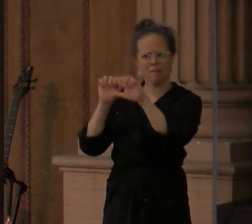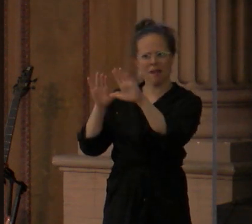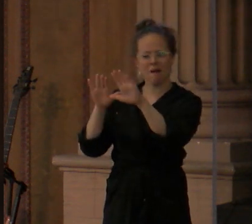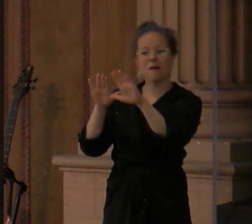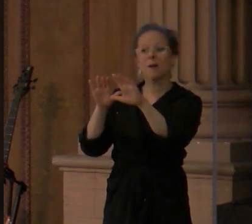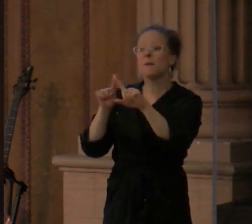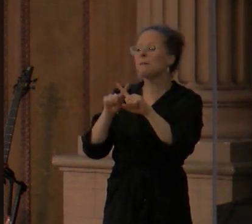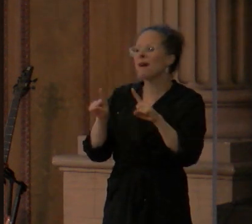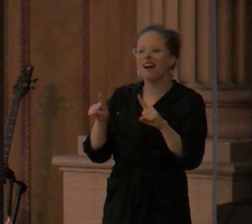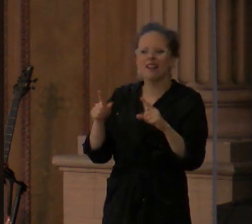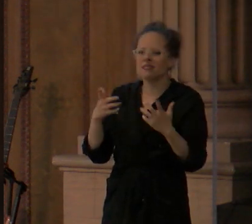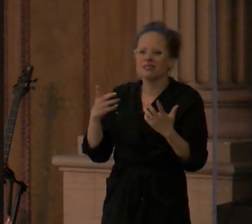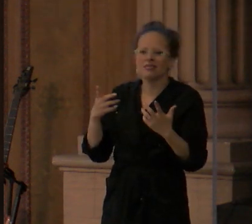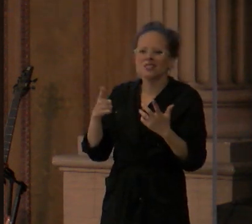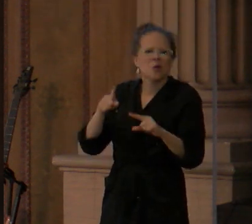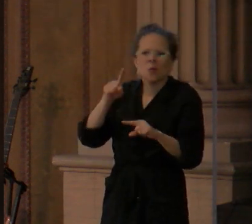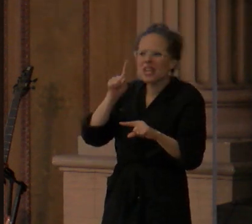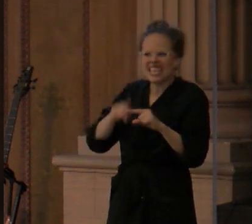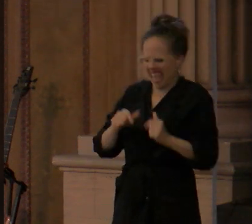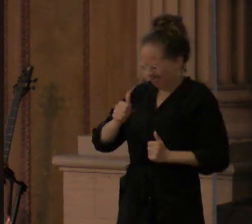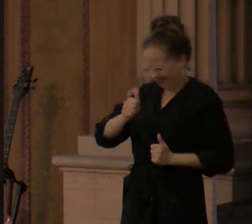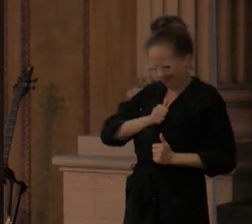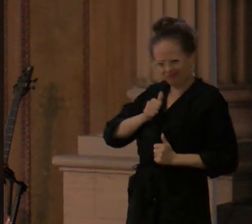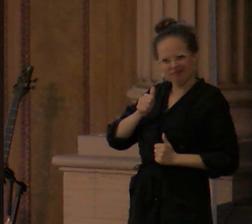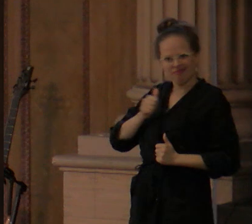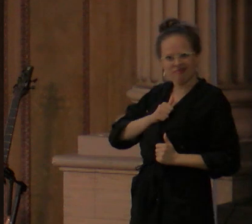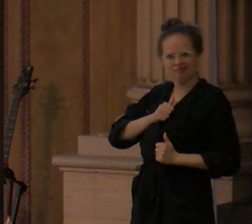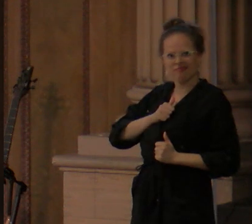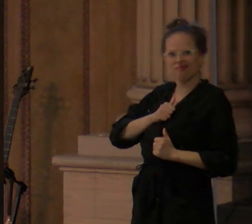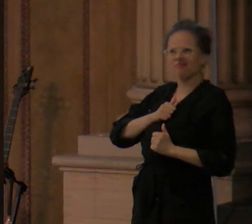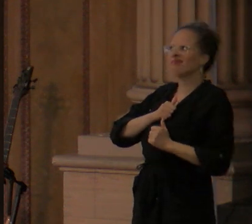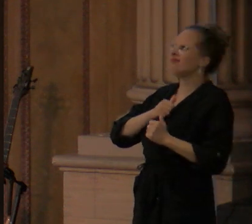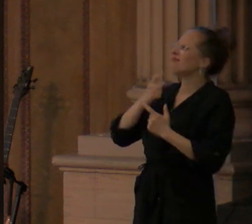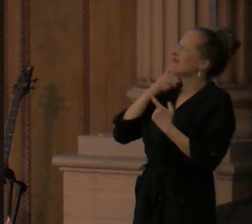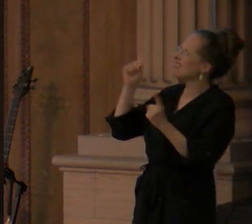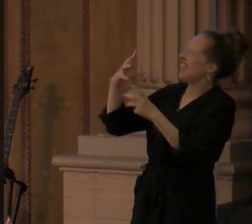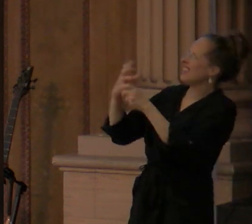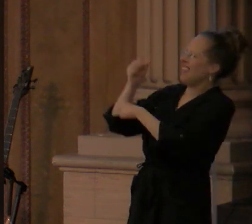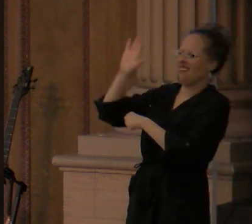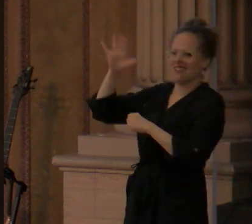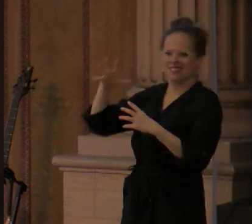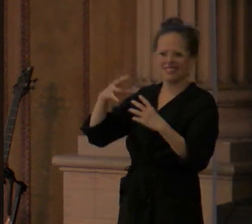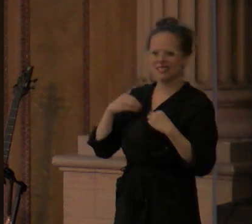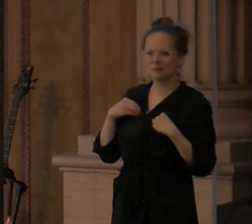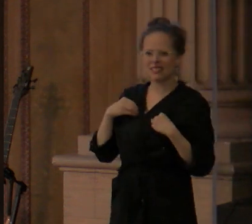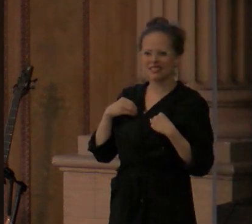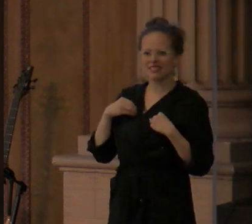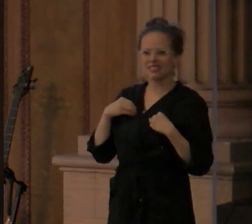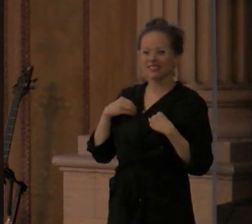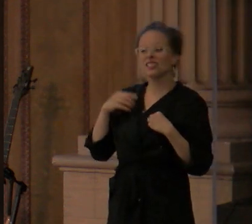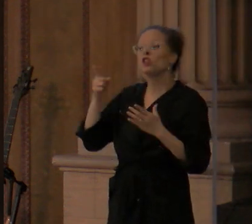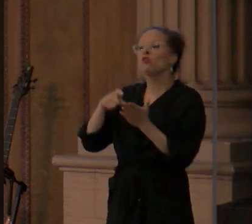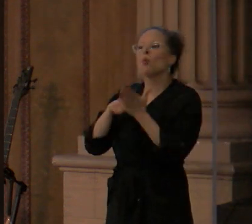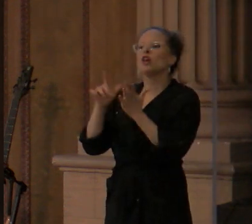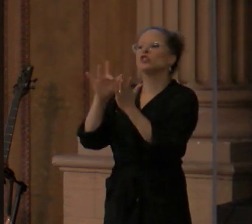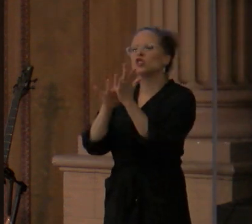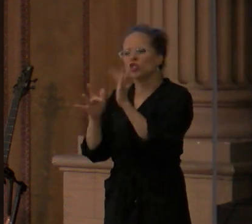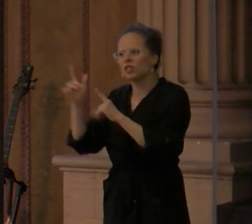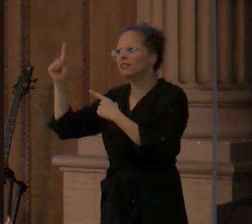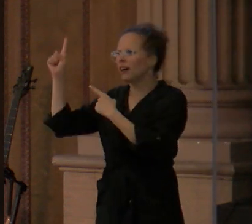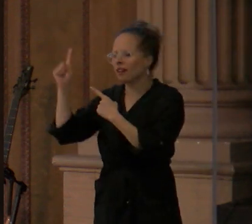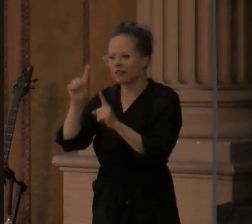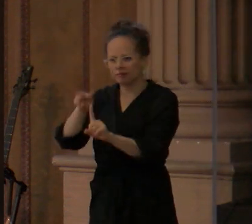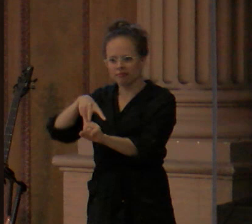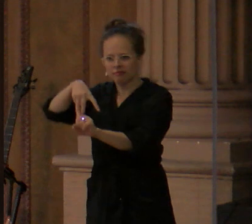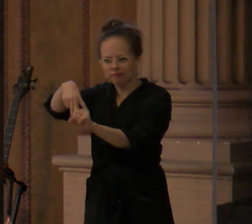When Jesus went to that cross on Calvary, he died to pay the price for all of our sins. And he says, whoever believes in him